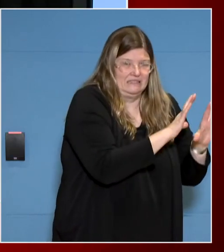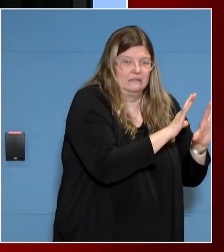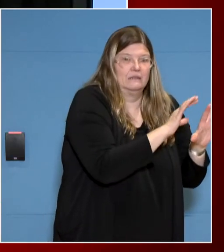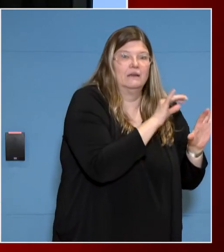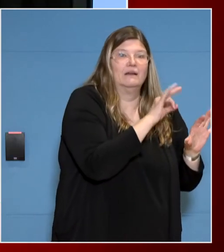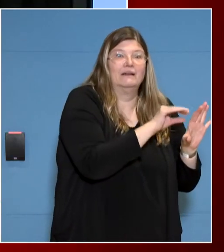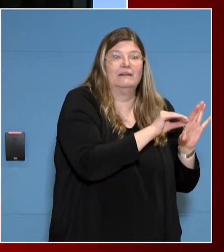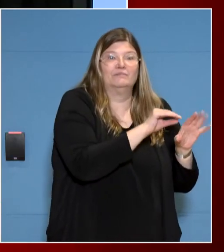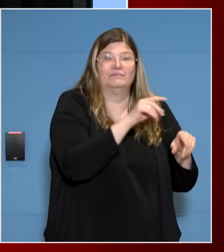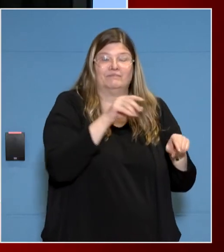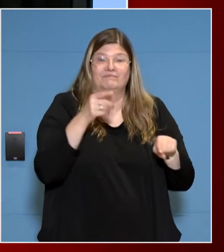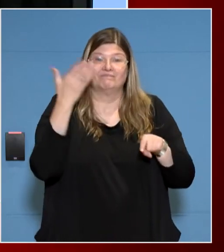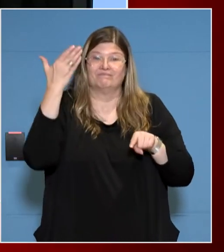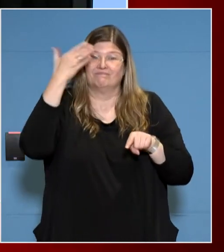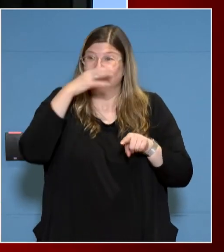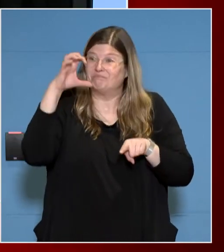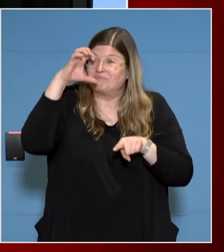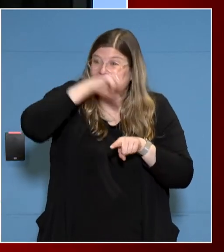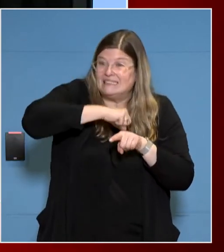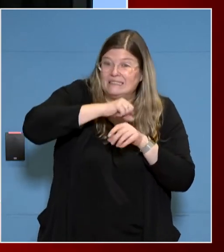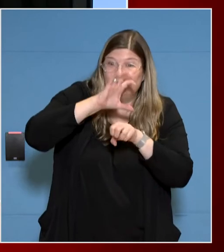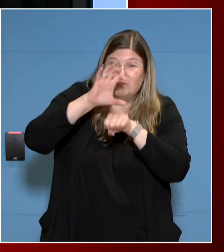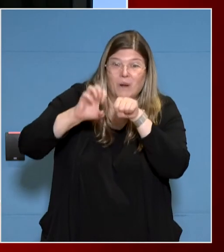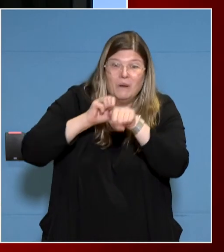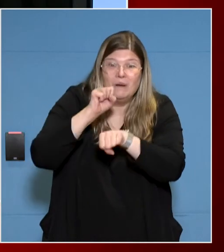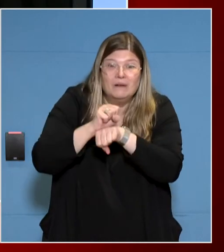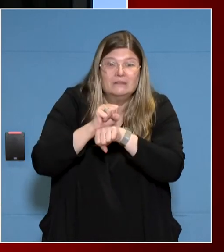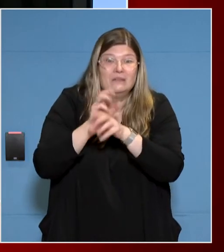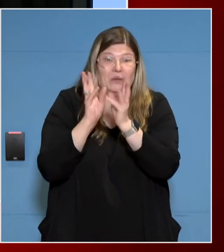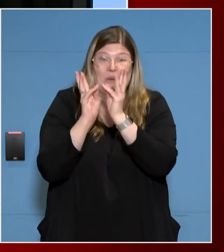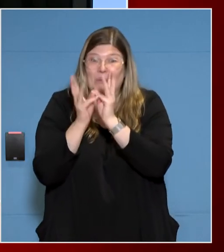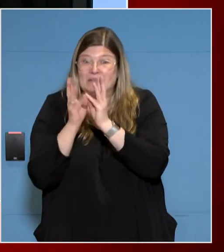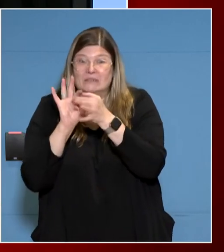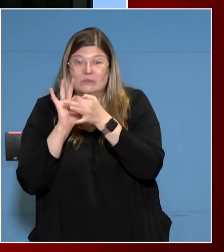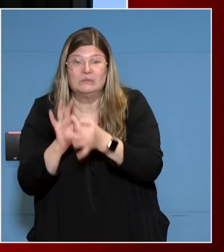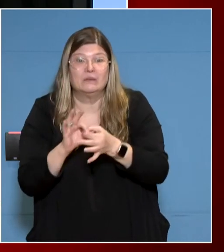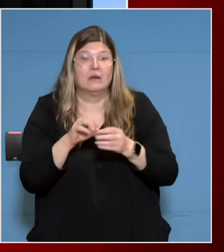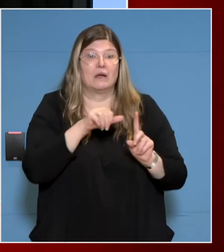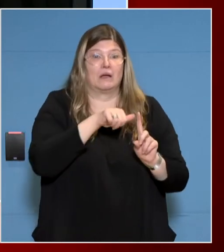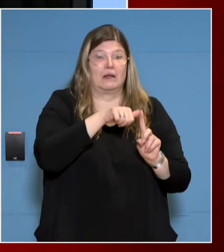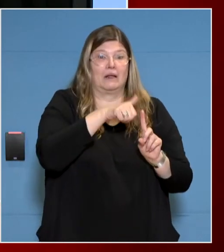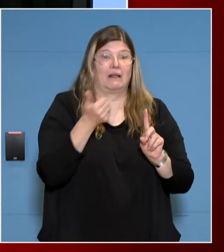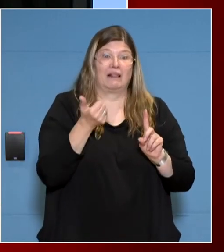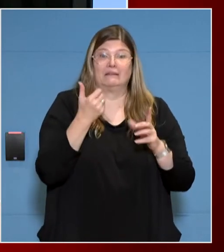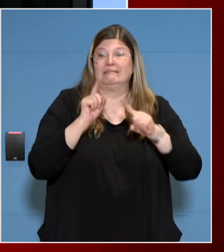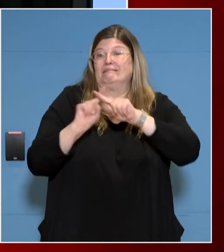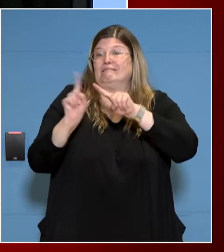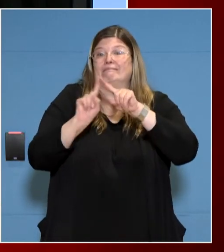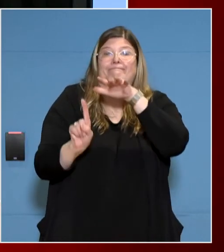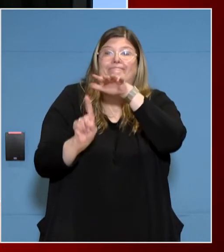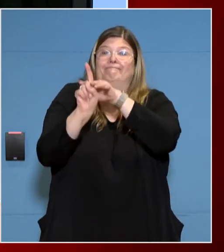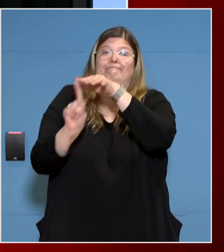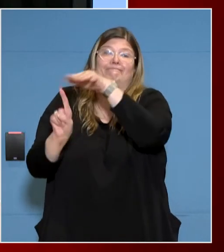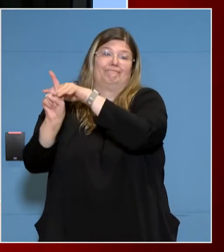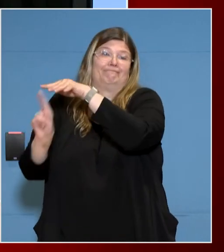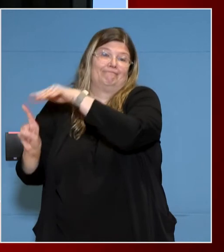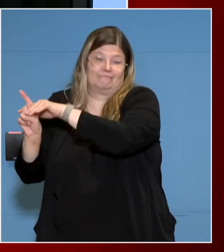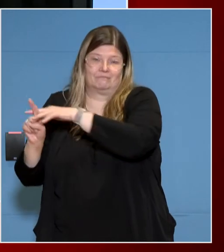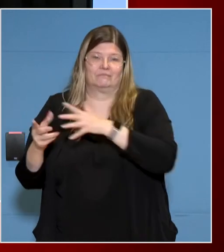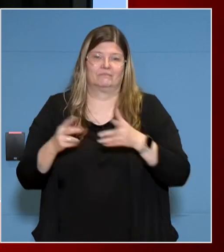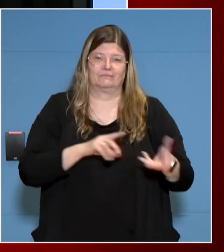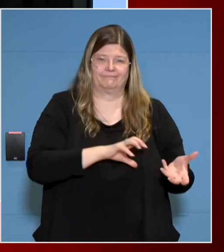inclement weather or other life circumstances that may come into play, and their ability to access other individuals who may